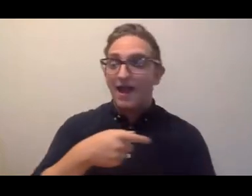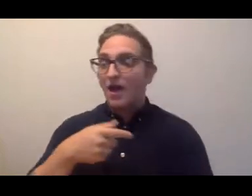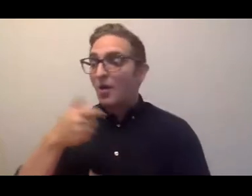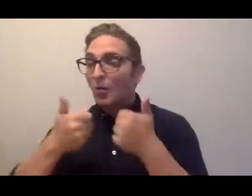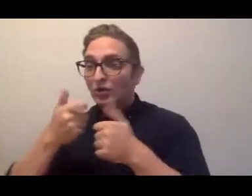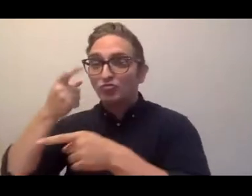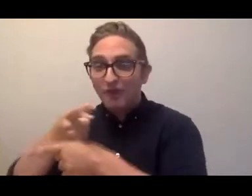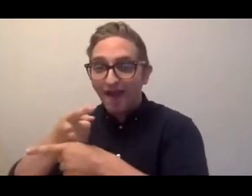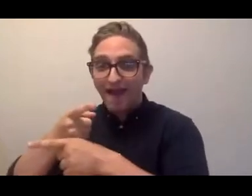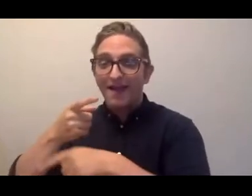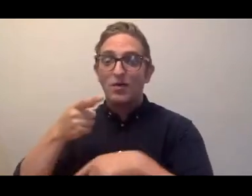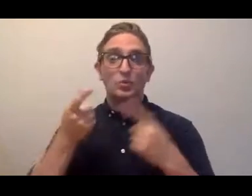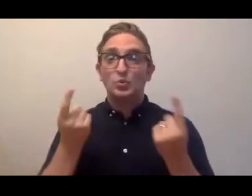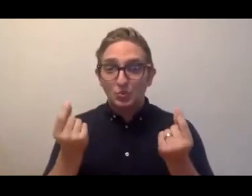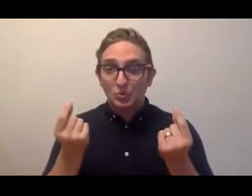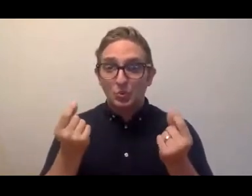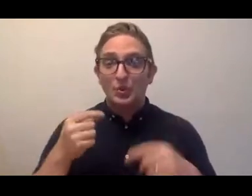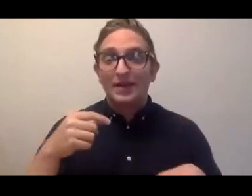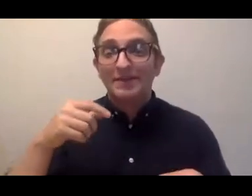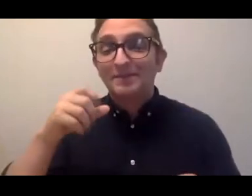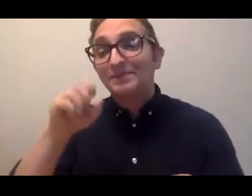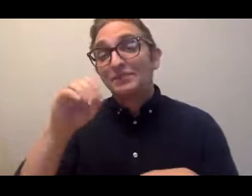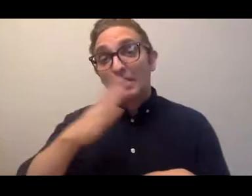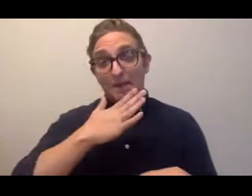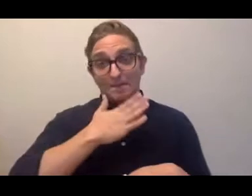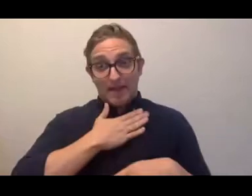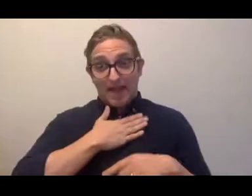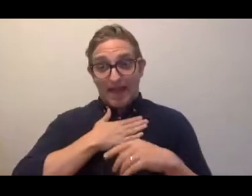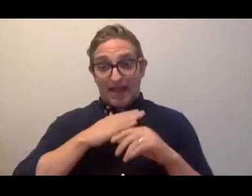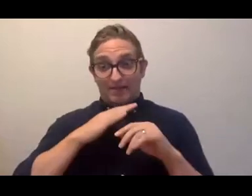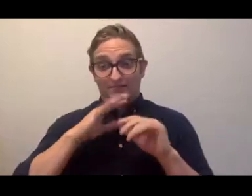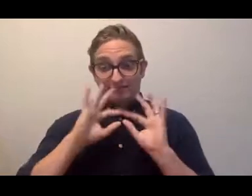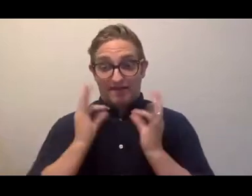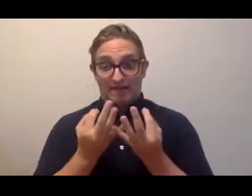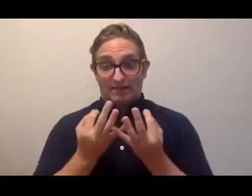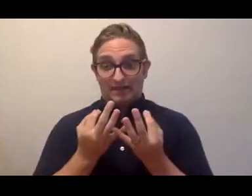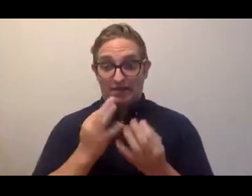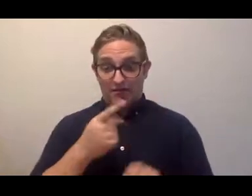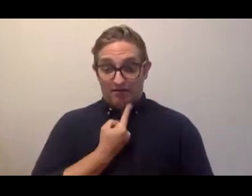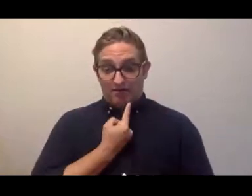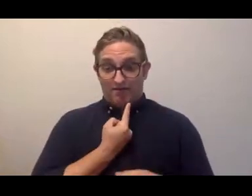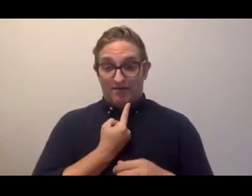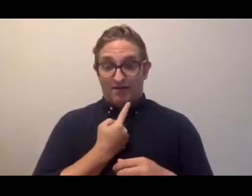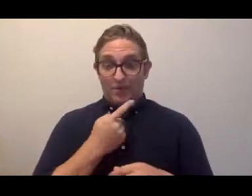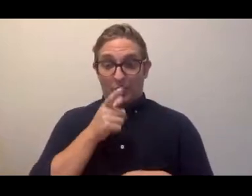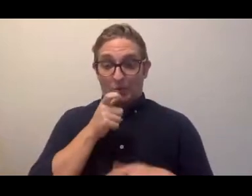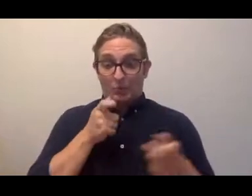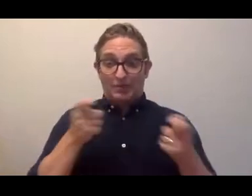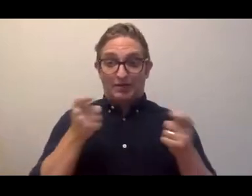do we do? So I'm sure my family, Reggie, is not the only one dealing with